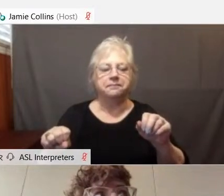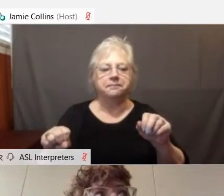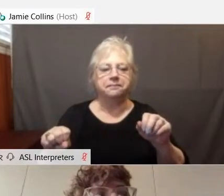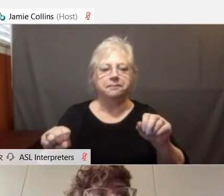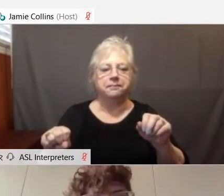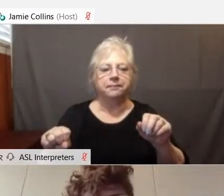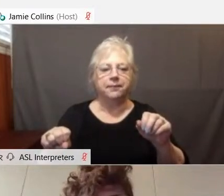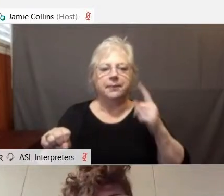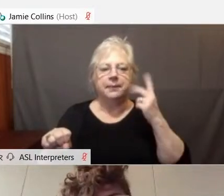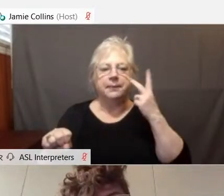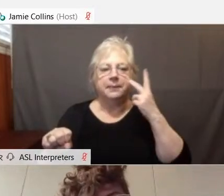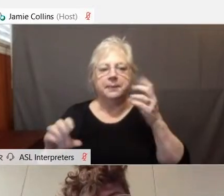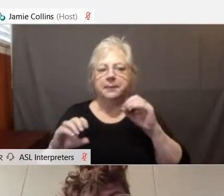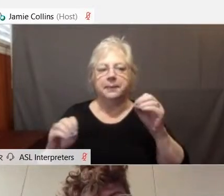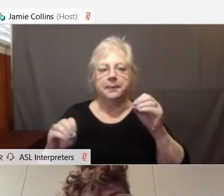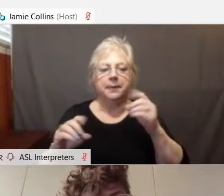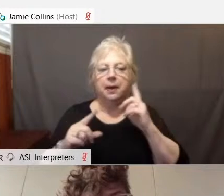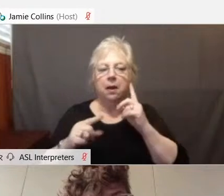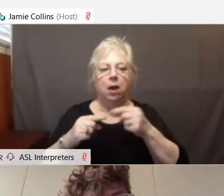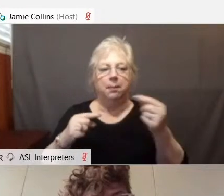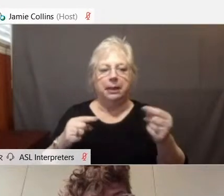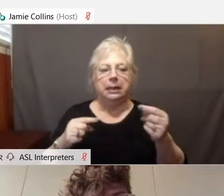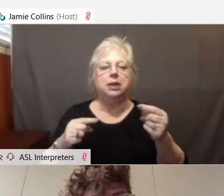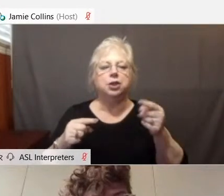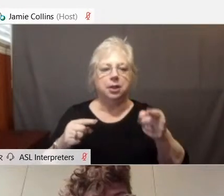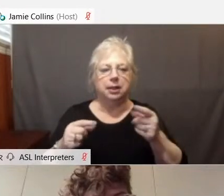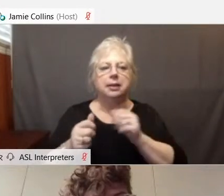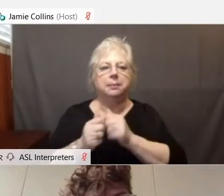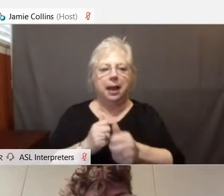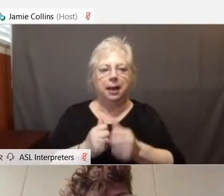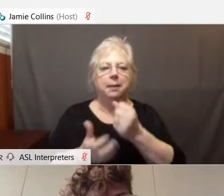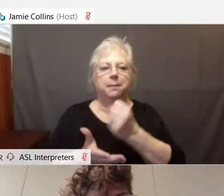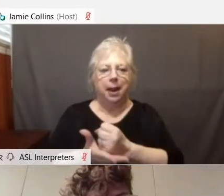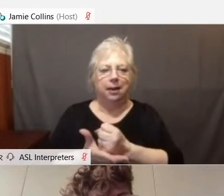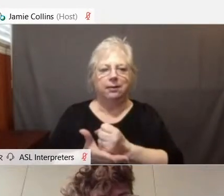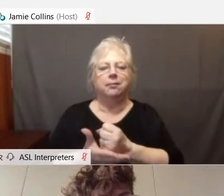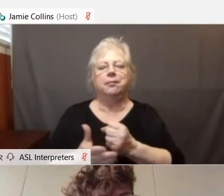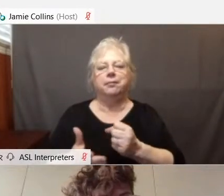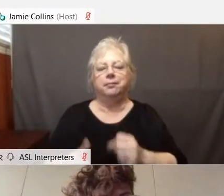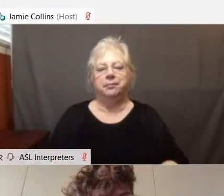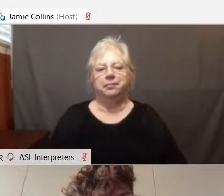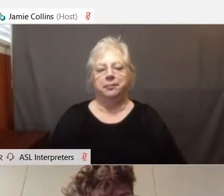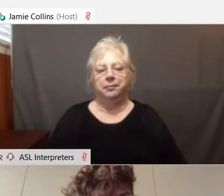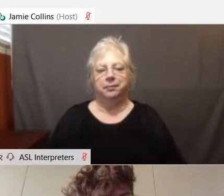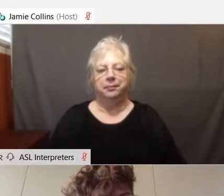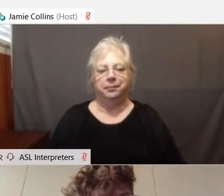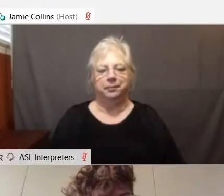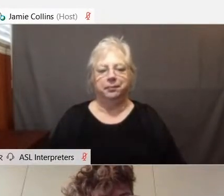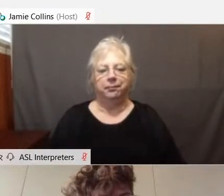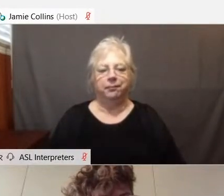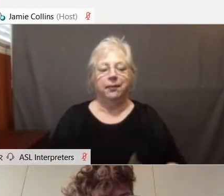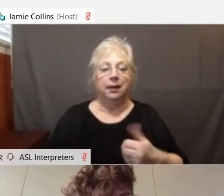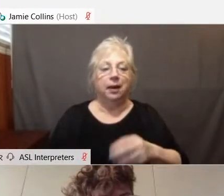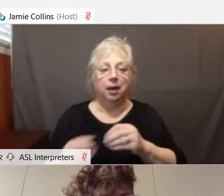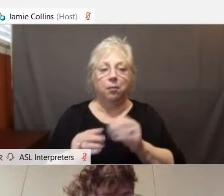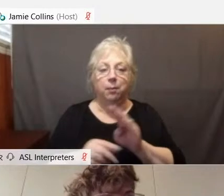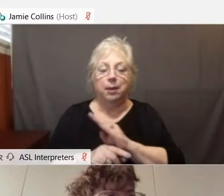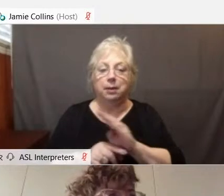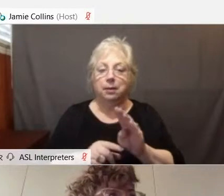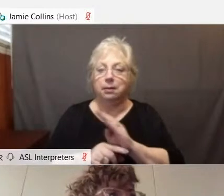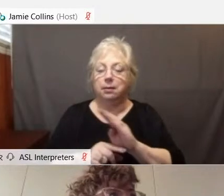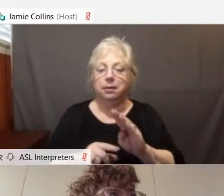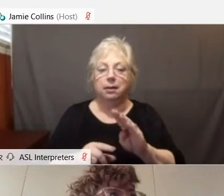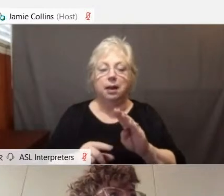Hearing no opposition, the motion passes. The variance is approved. Do we have any other business?